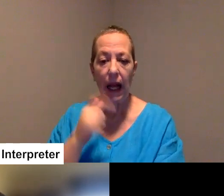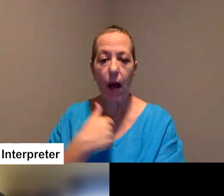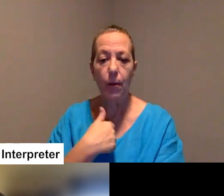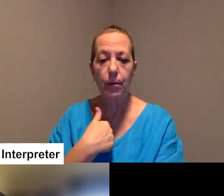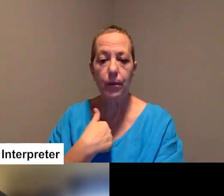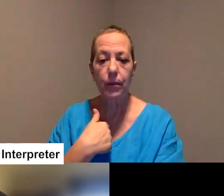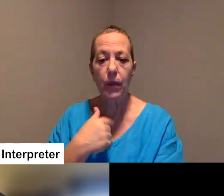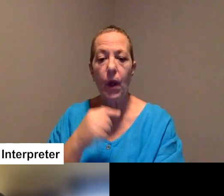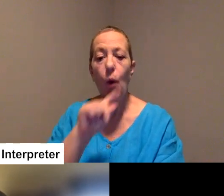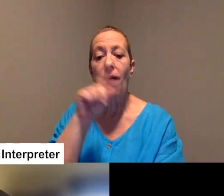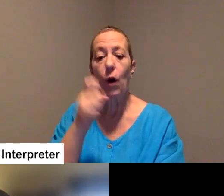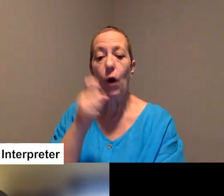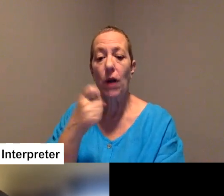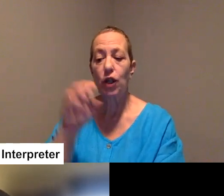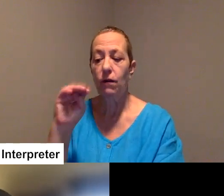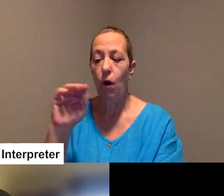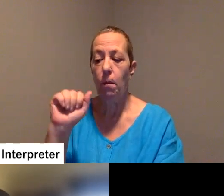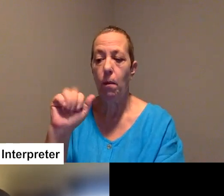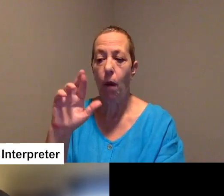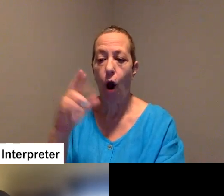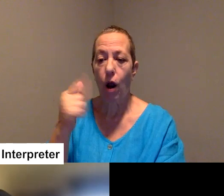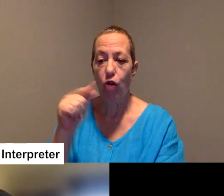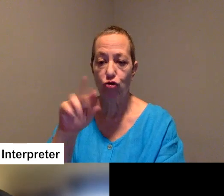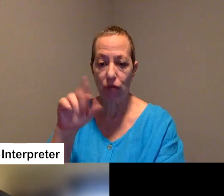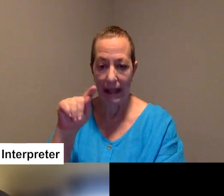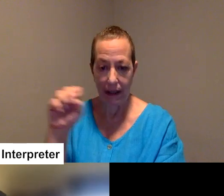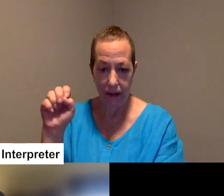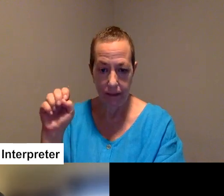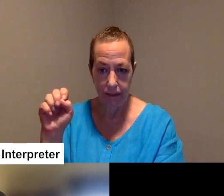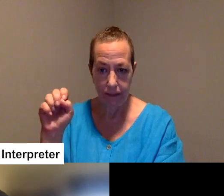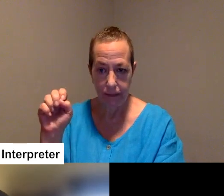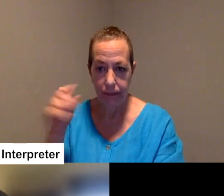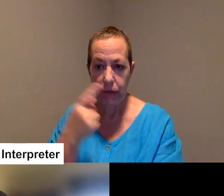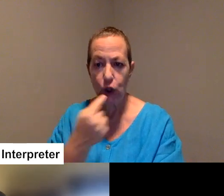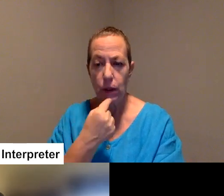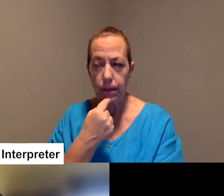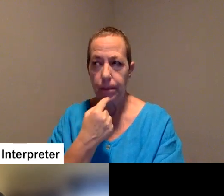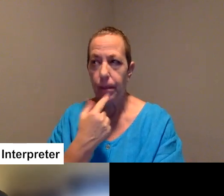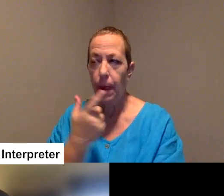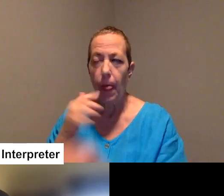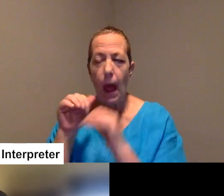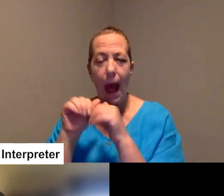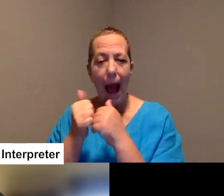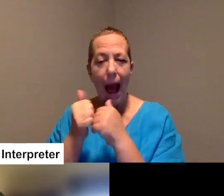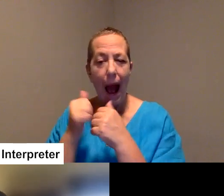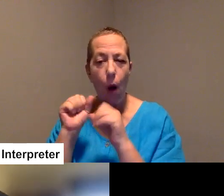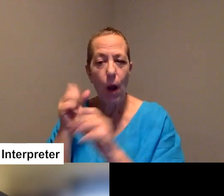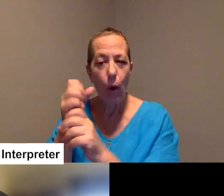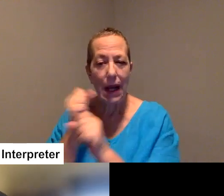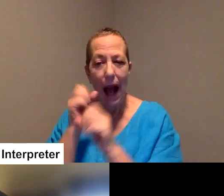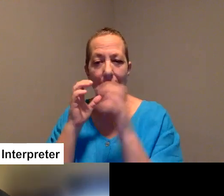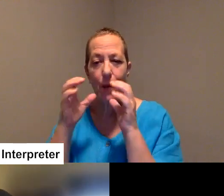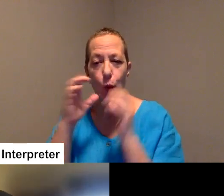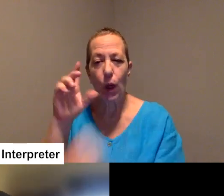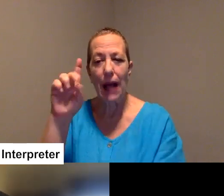question from Marguerite is, how can we get and communication devices that don't